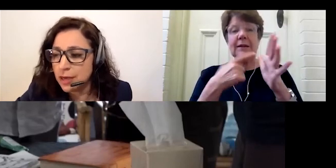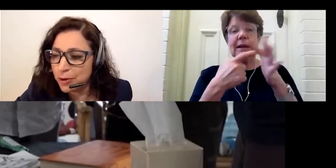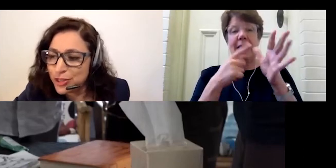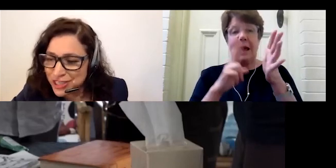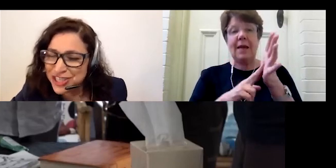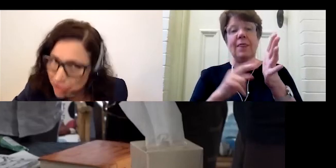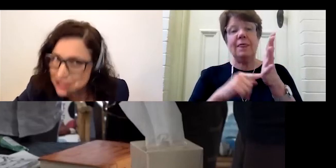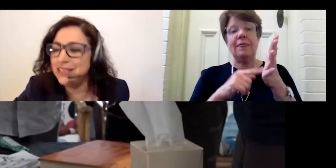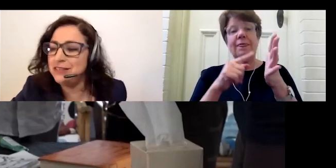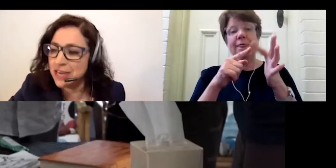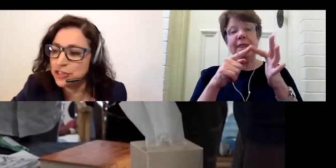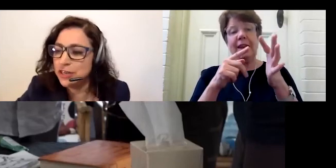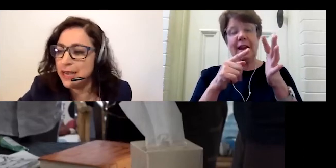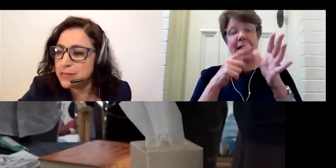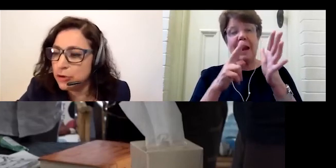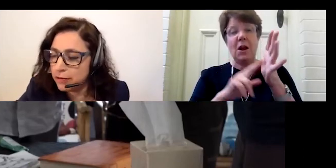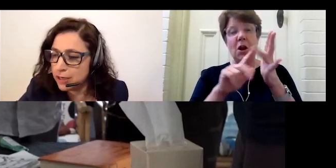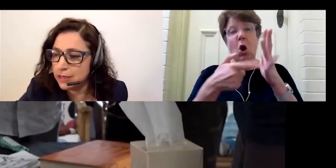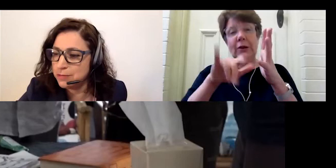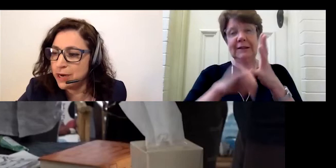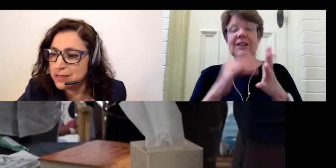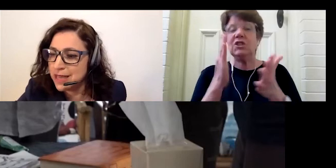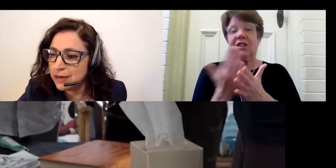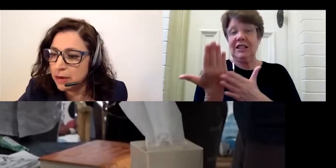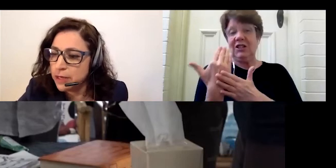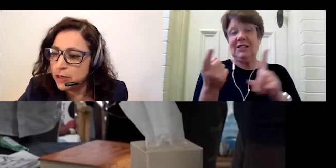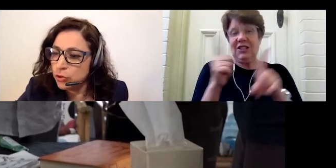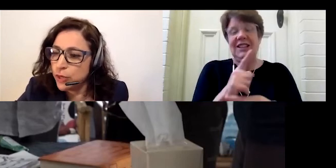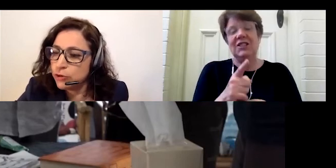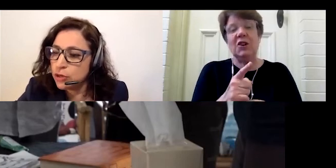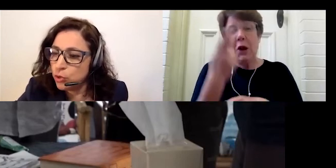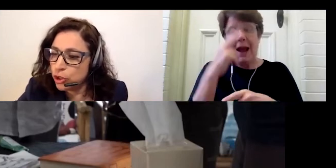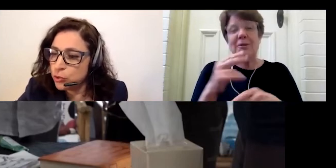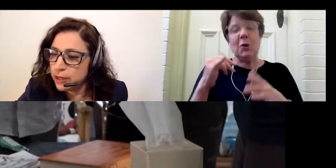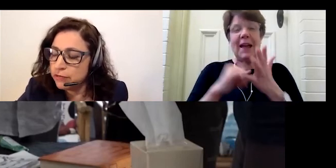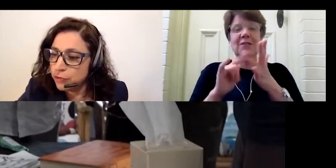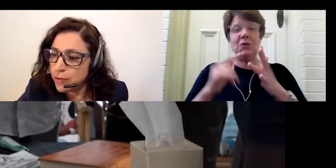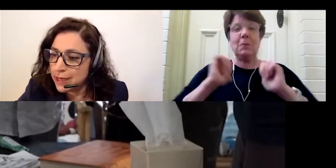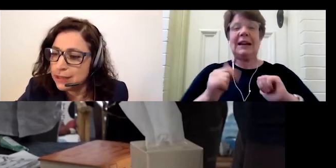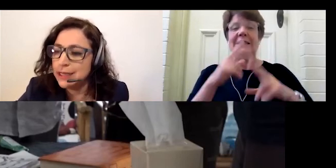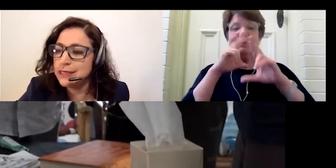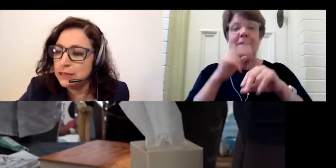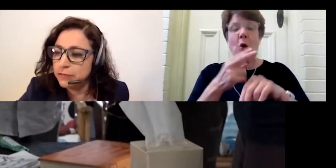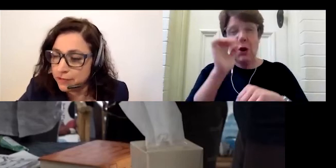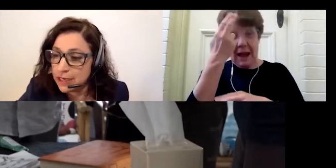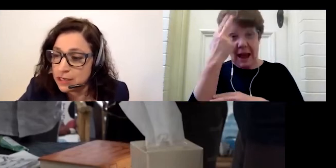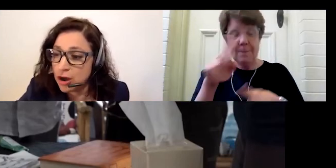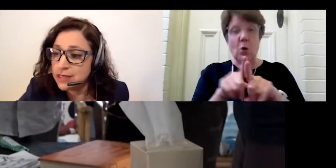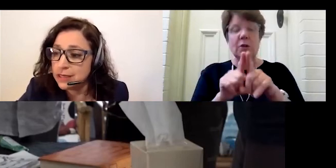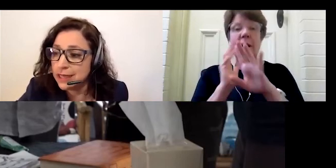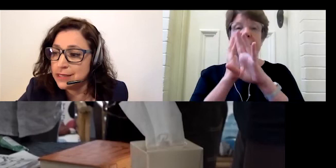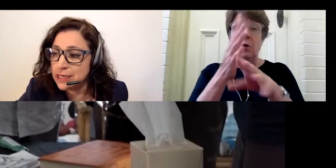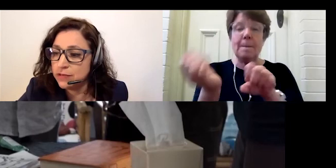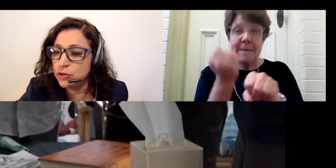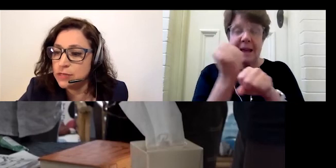Zakanthianos. Apologies, she recently changed her name, so I needed to practice that. We also worked with filmmaking collective Phoenix Eye